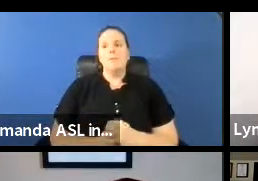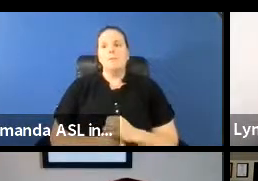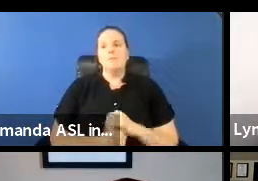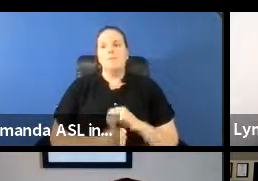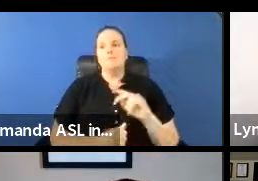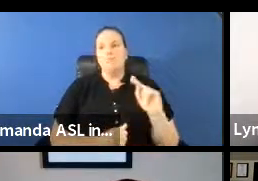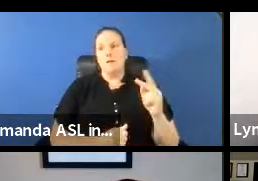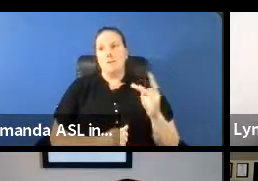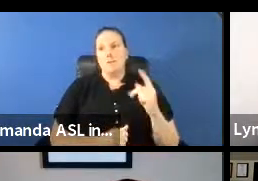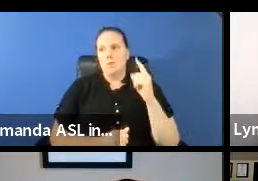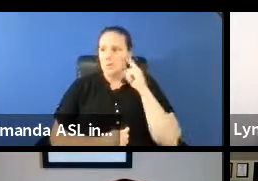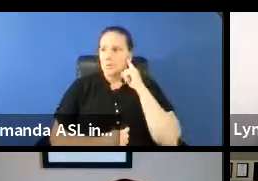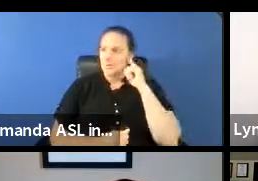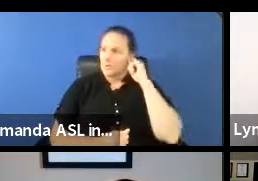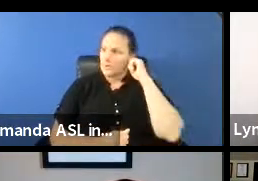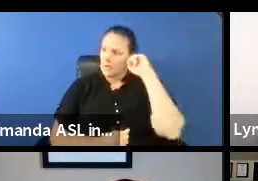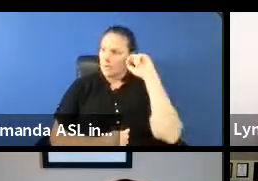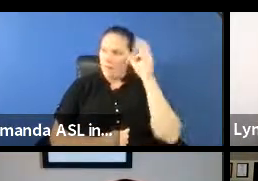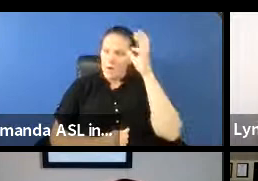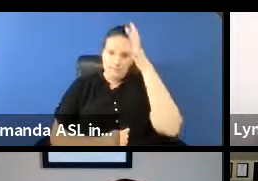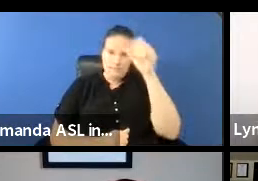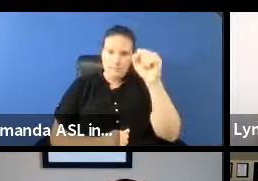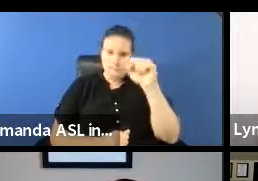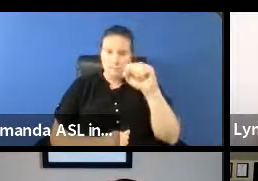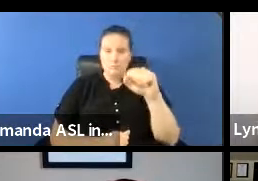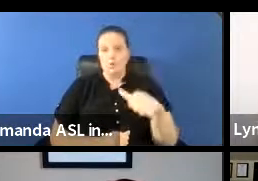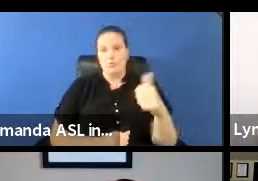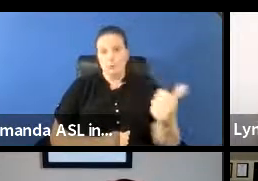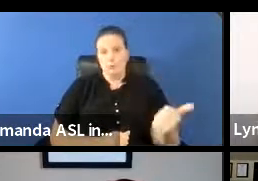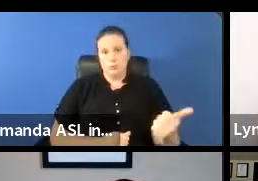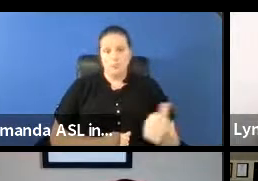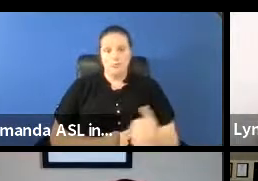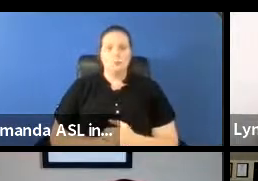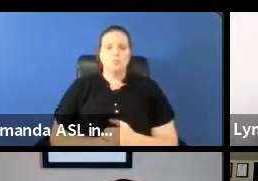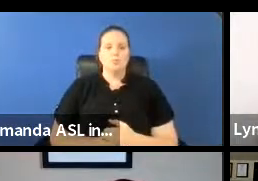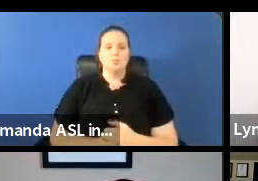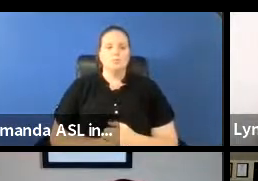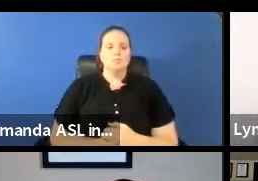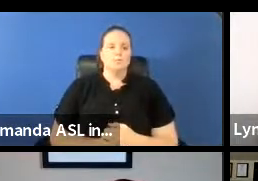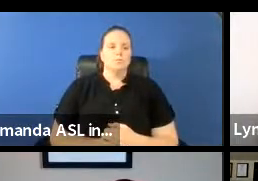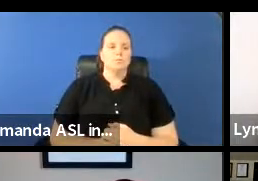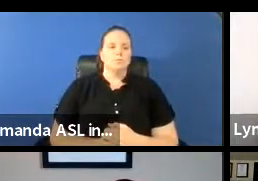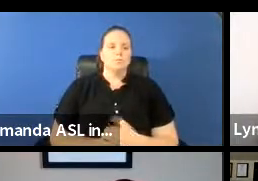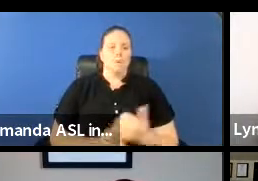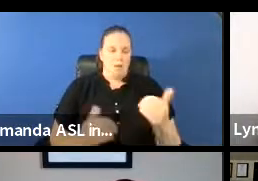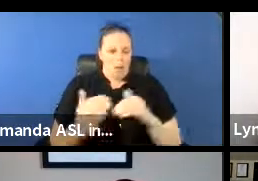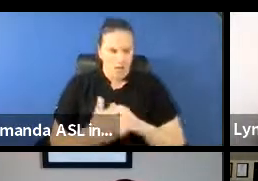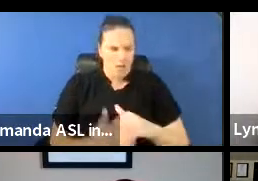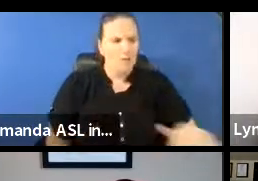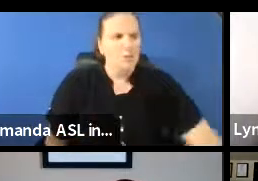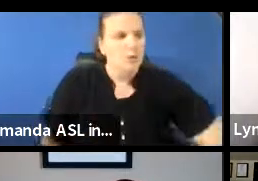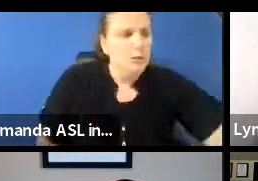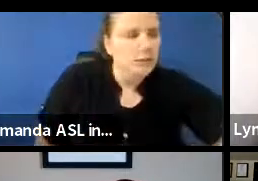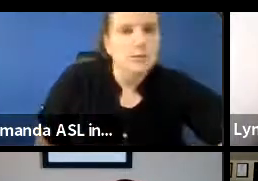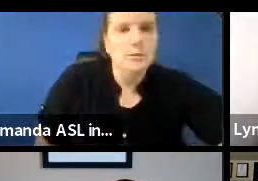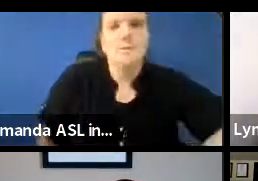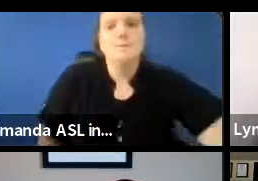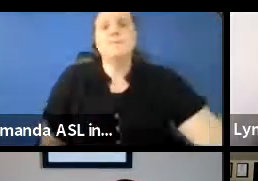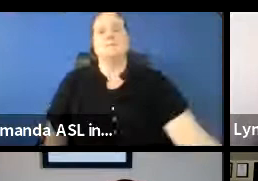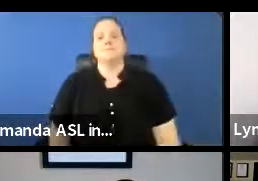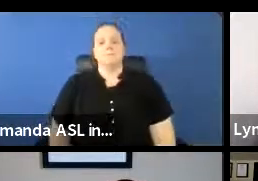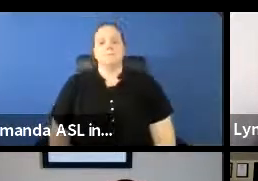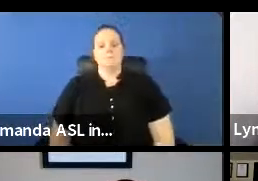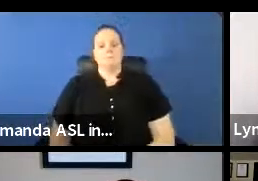secondly, we've heard about the common sense alternative. And once again, it's an idea